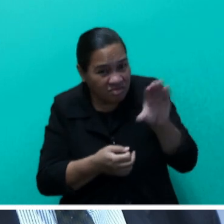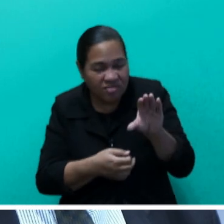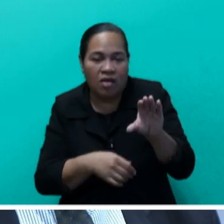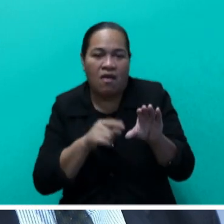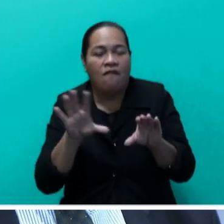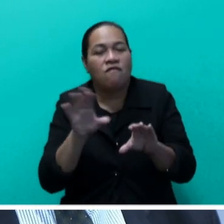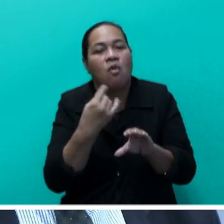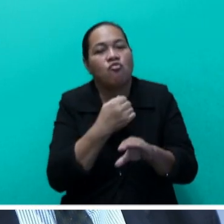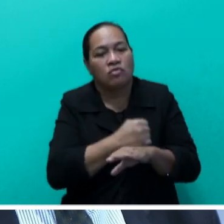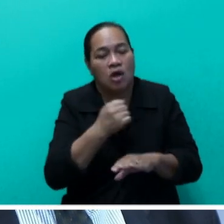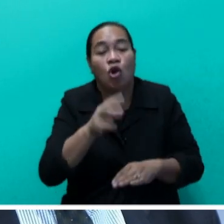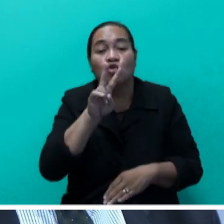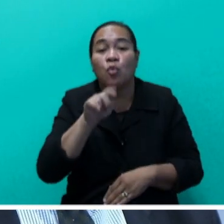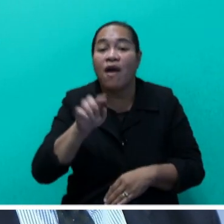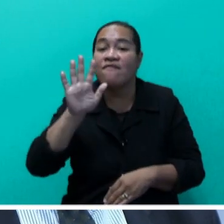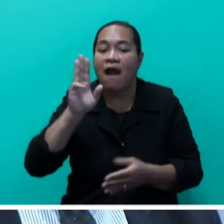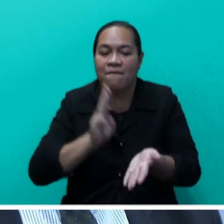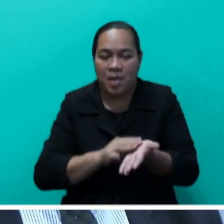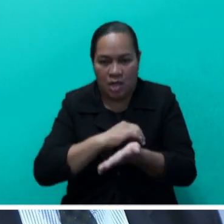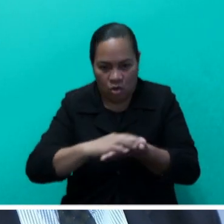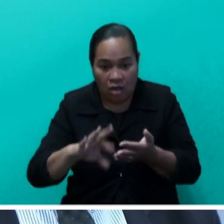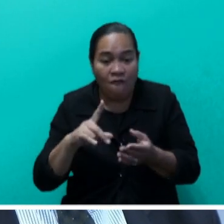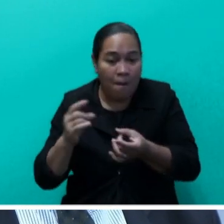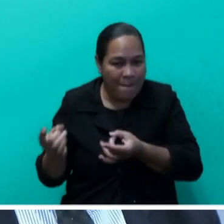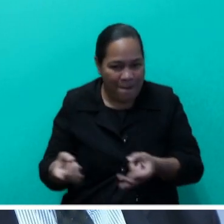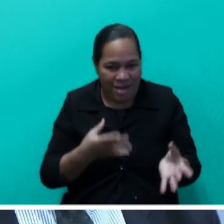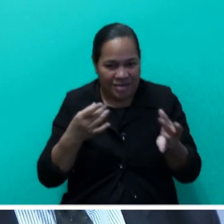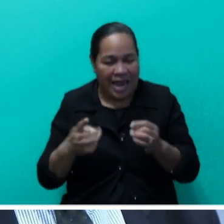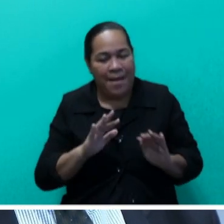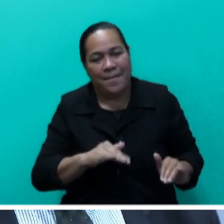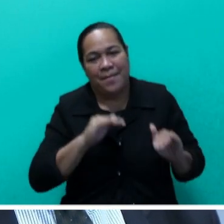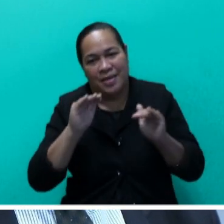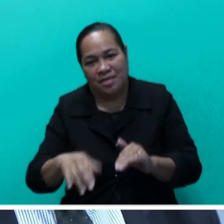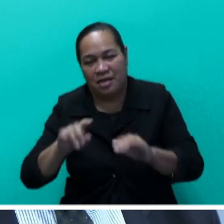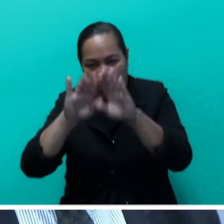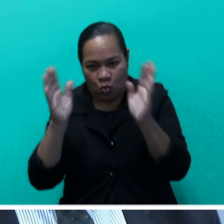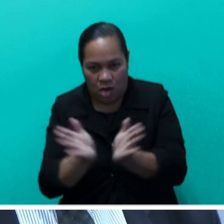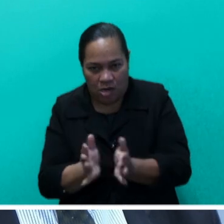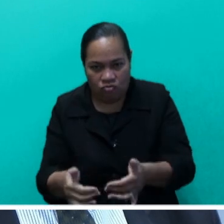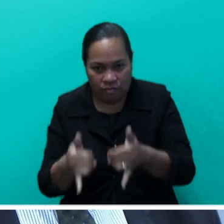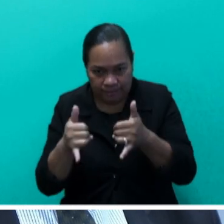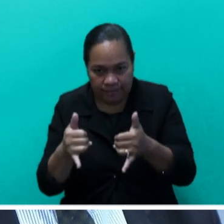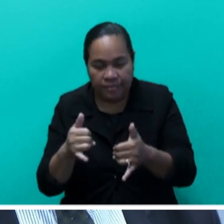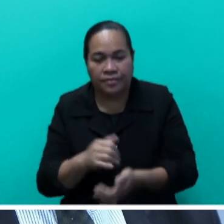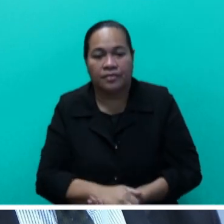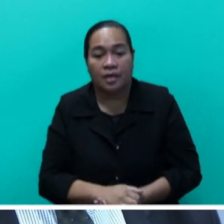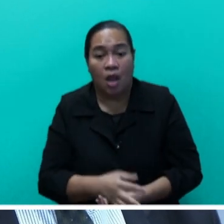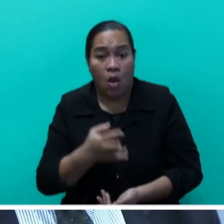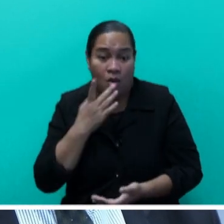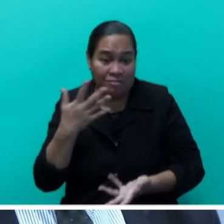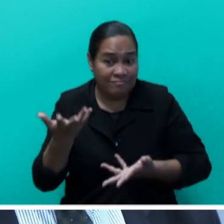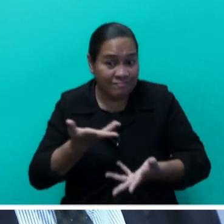of $2.5 million for the preparation and participation. After discussion with Fiji